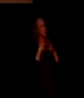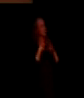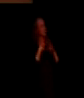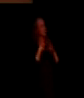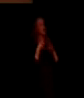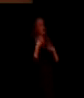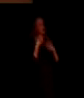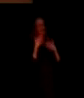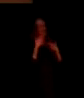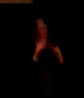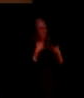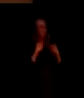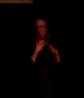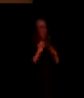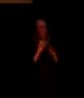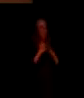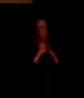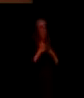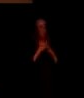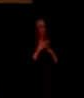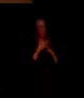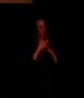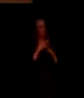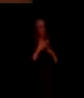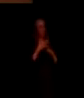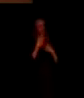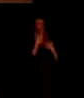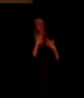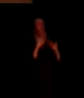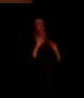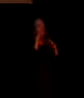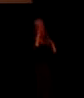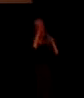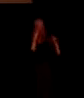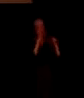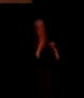to Ronald Reagan. Because